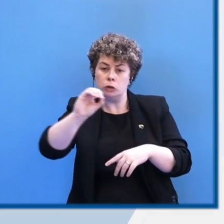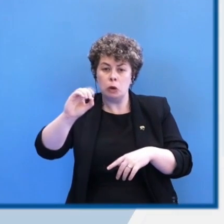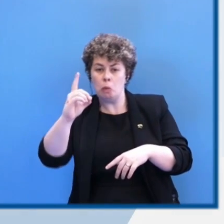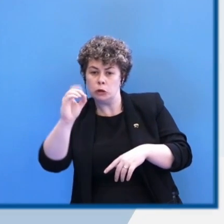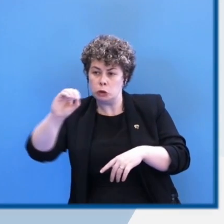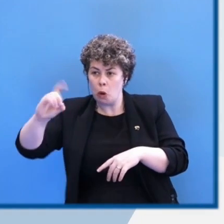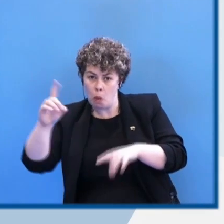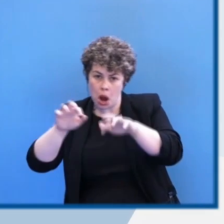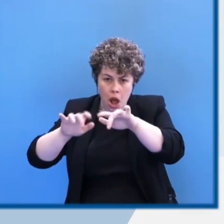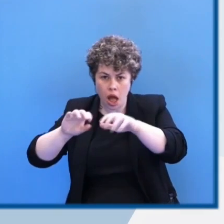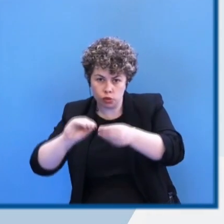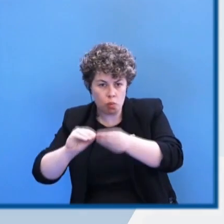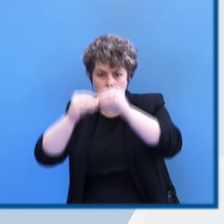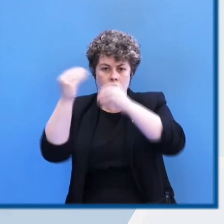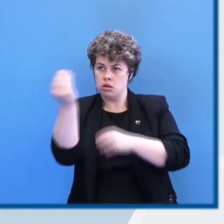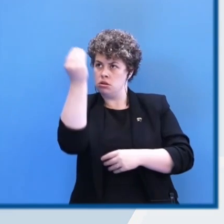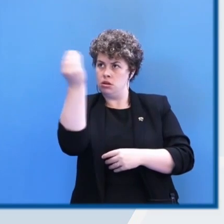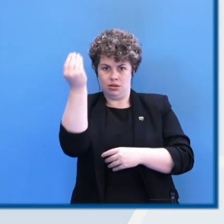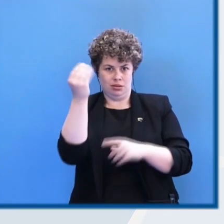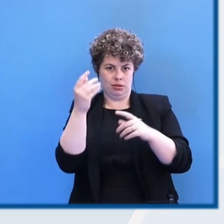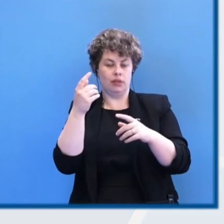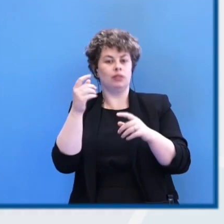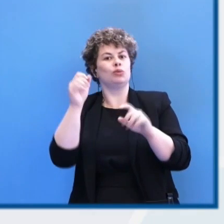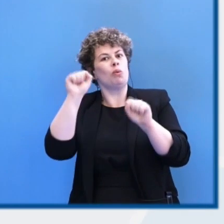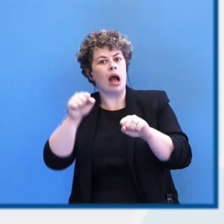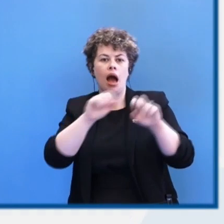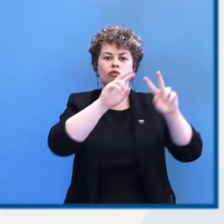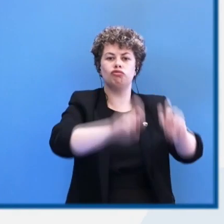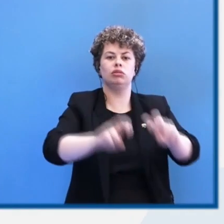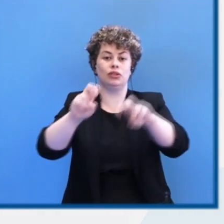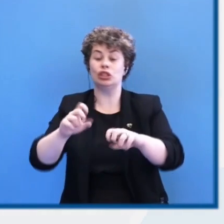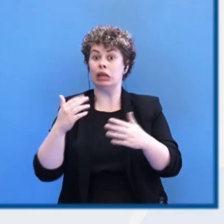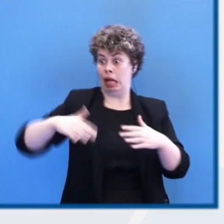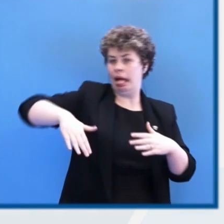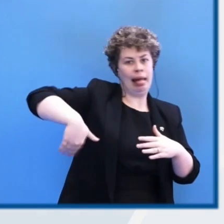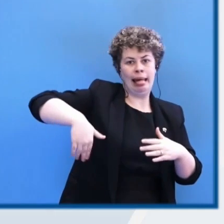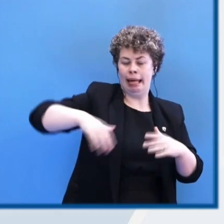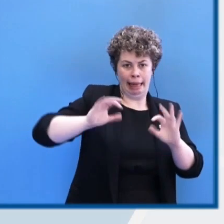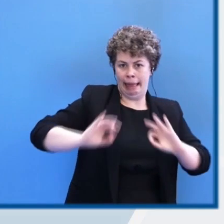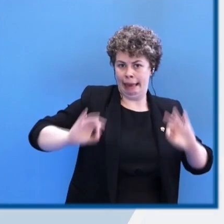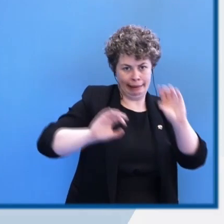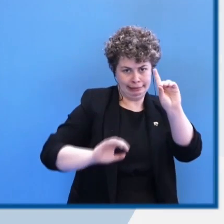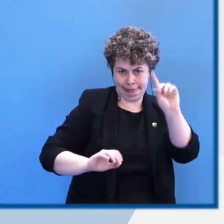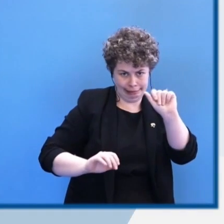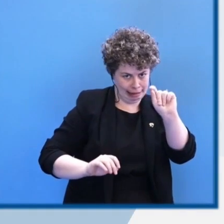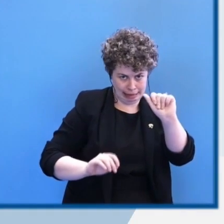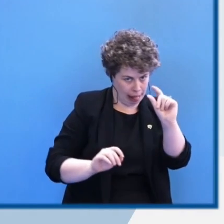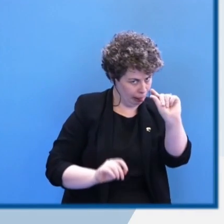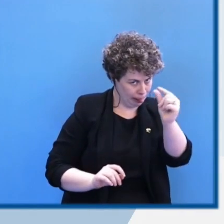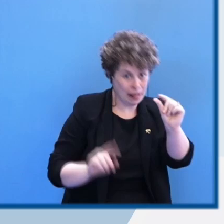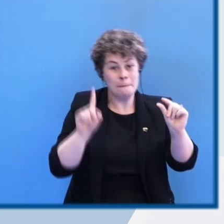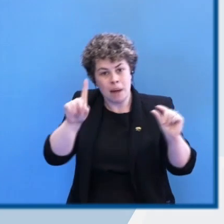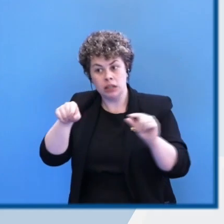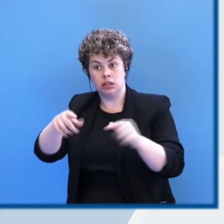train everybody and also in using this type of big data. But I think right now it's more